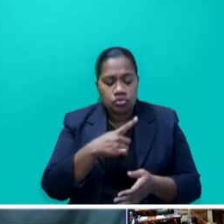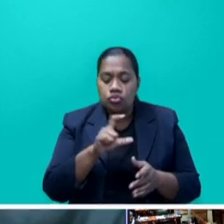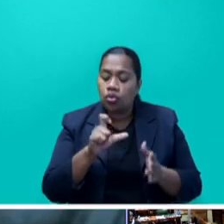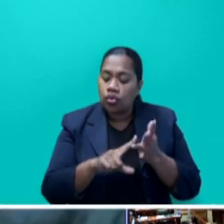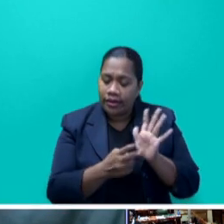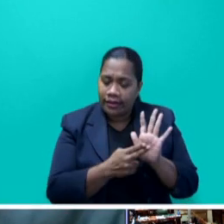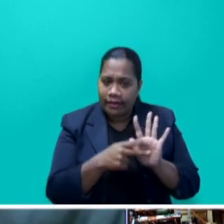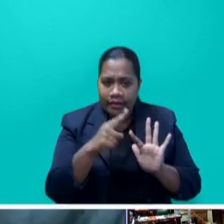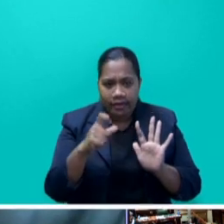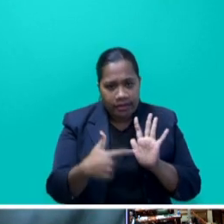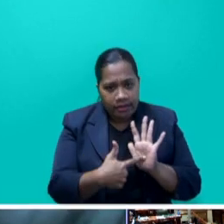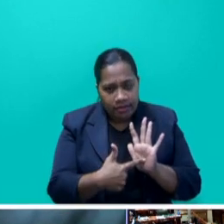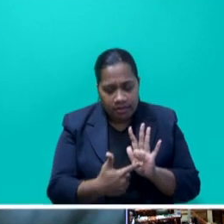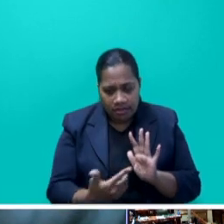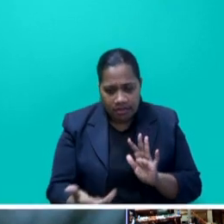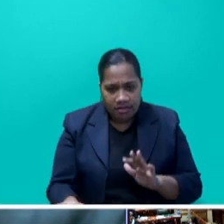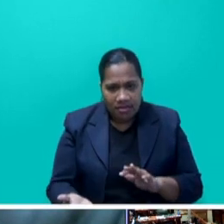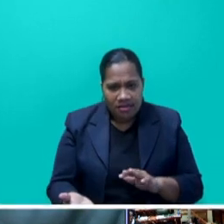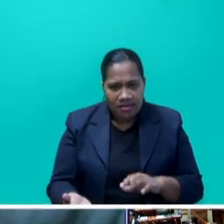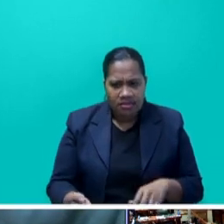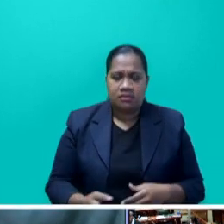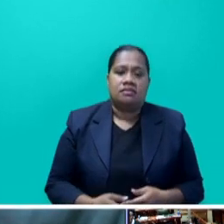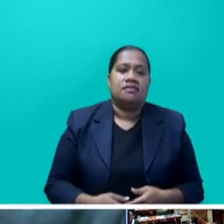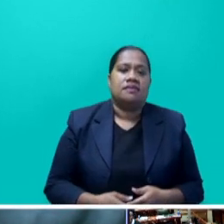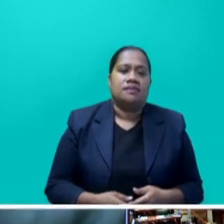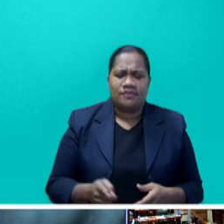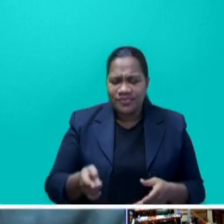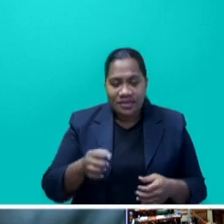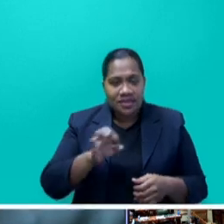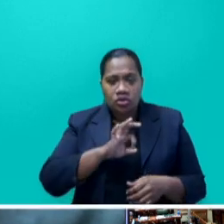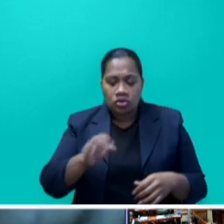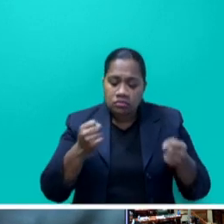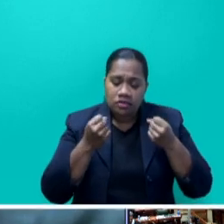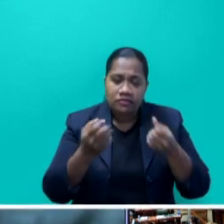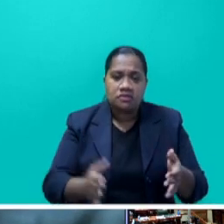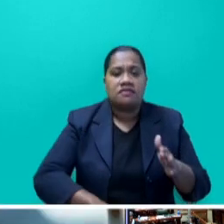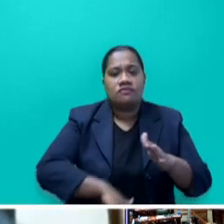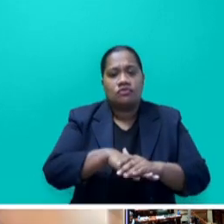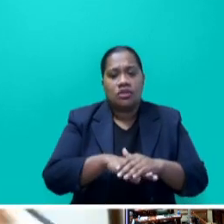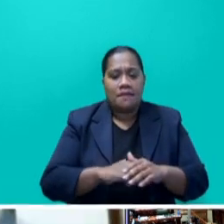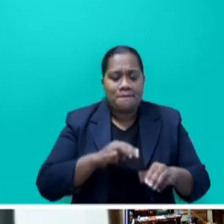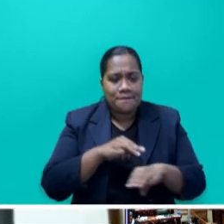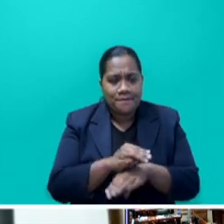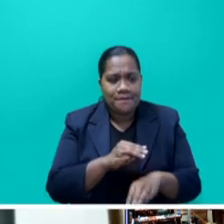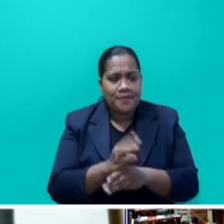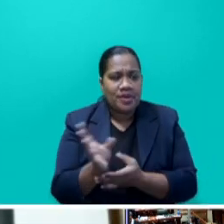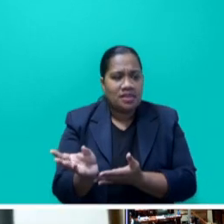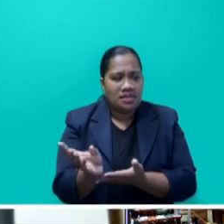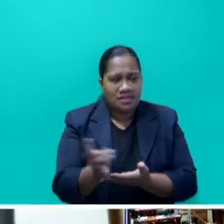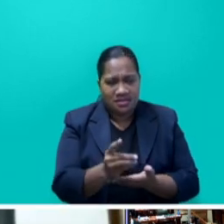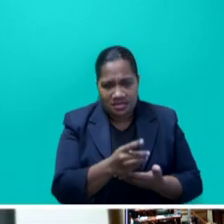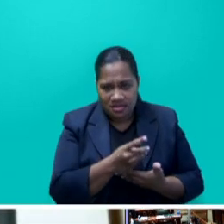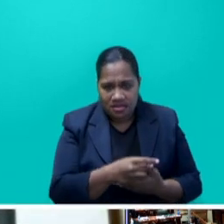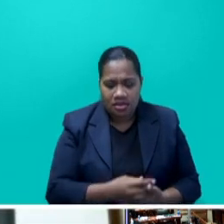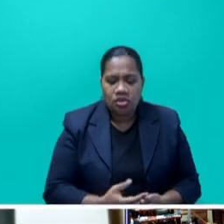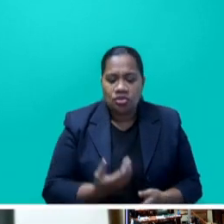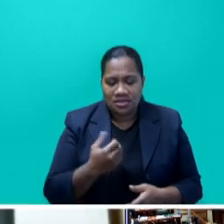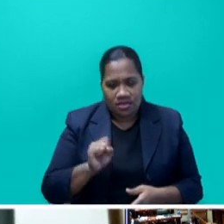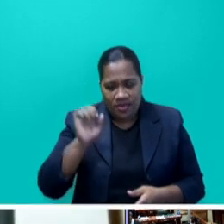you disputed that because they did not provide you with, full monthly data connection, you still were forced to go and pay